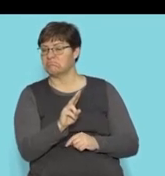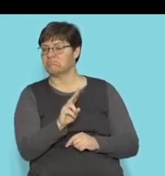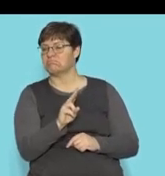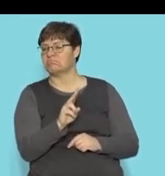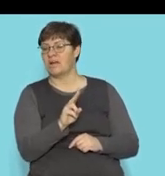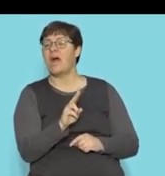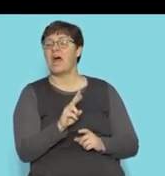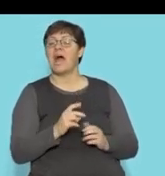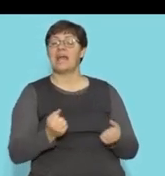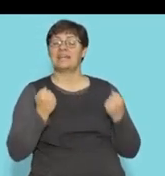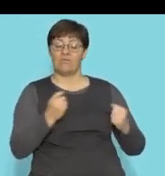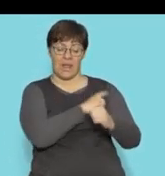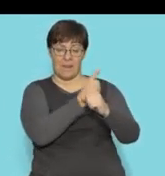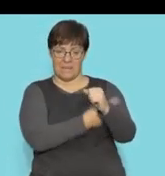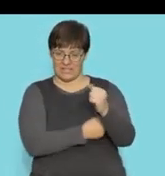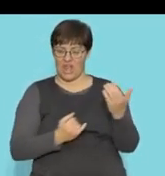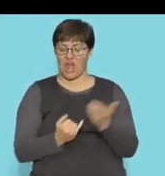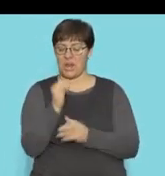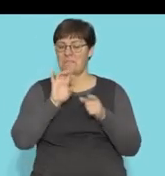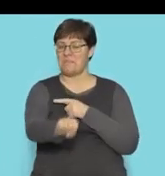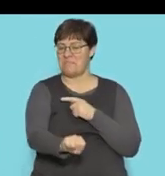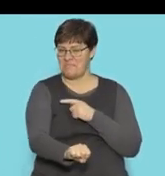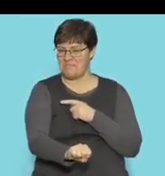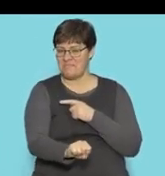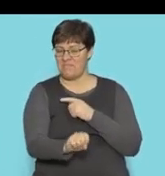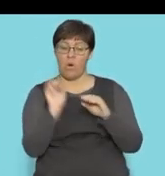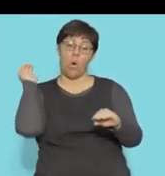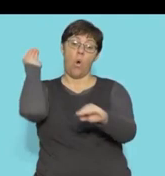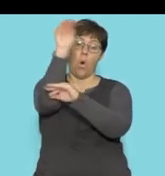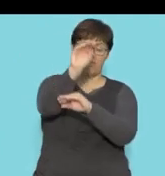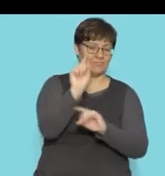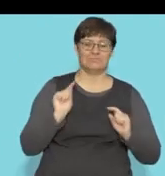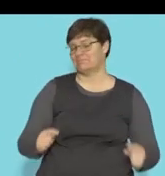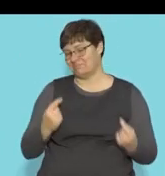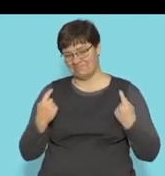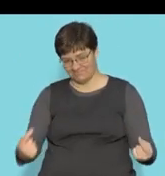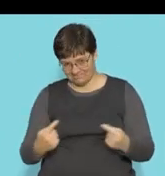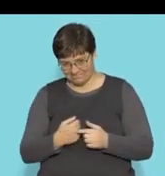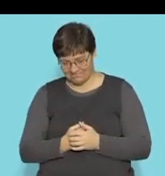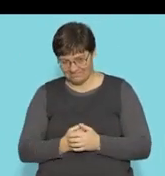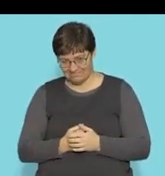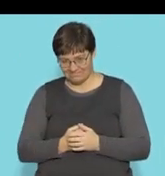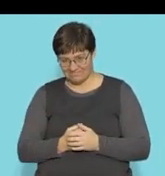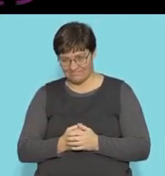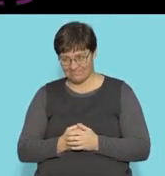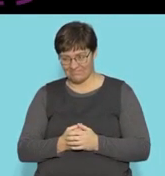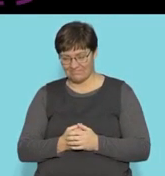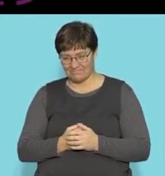got towards our carrying capacity. We wouldn't have exceeded the carrying capacity at